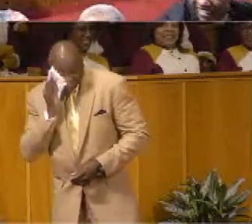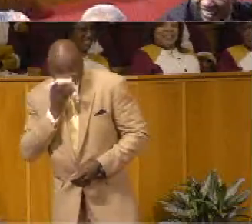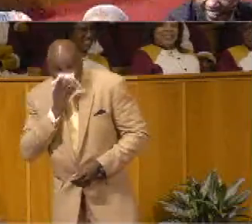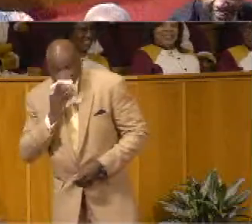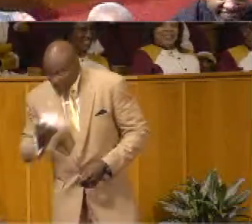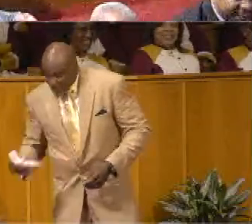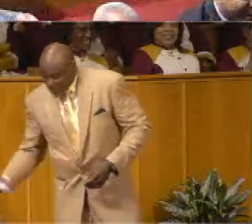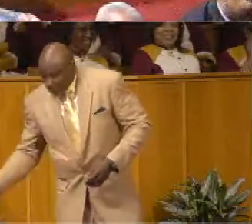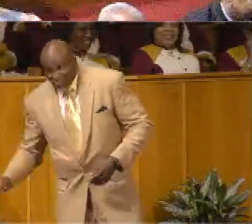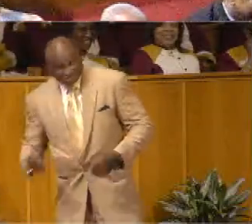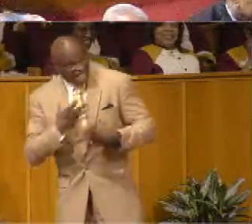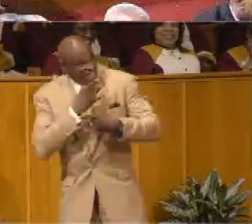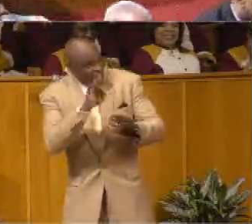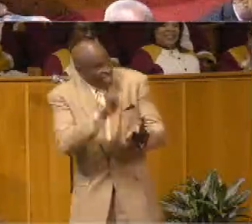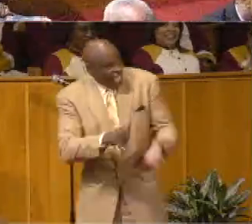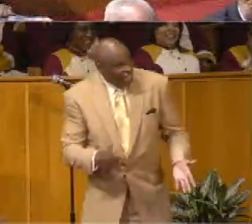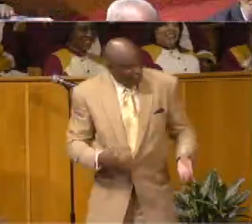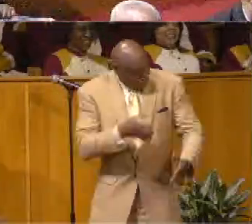How you like that tongue?